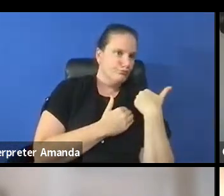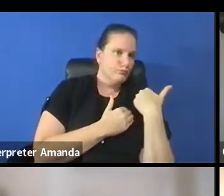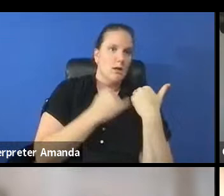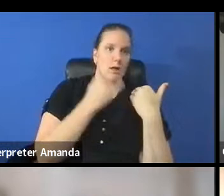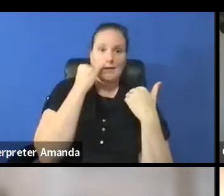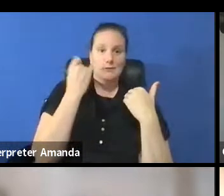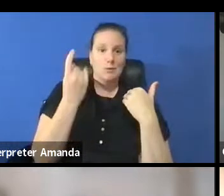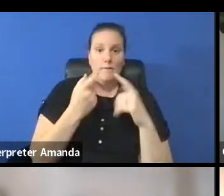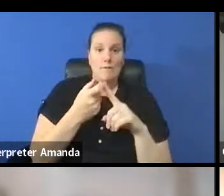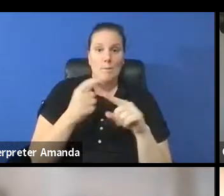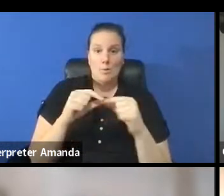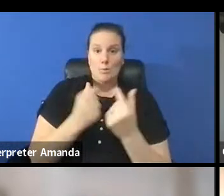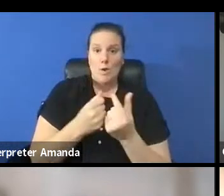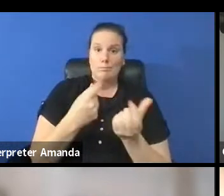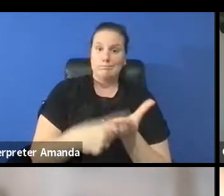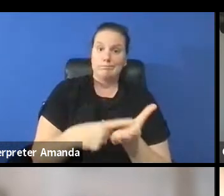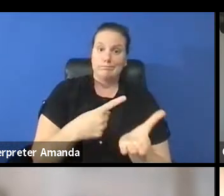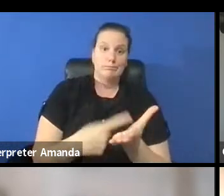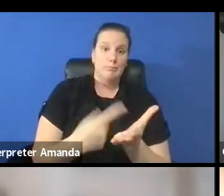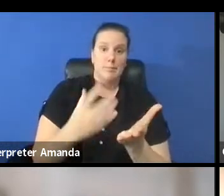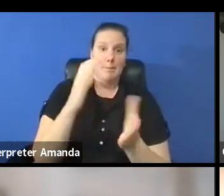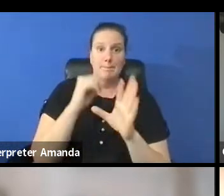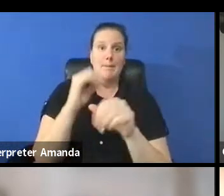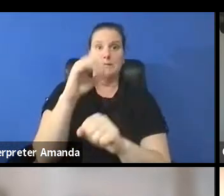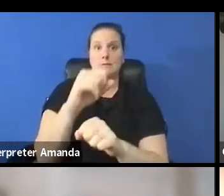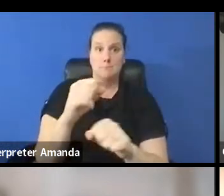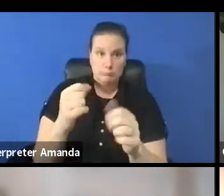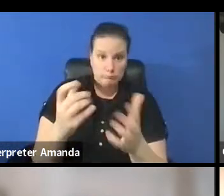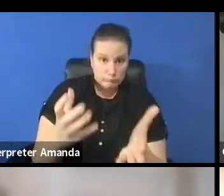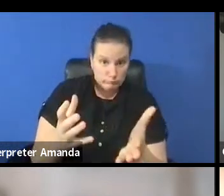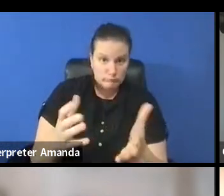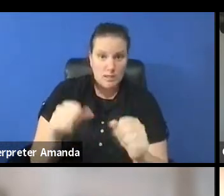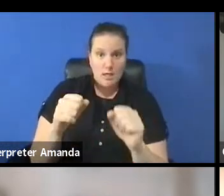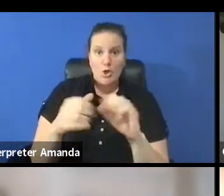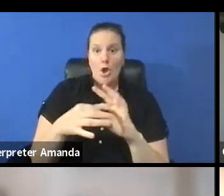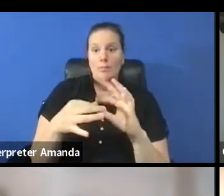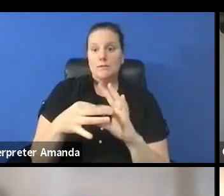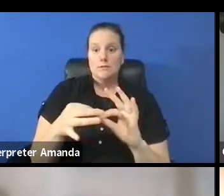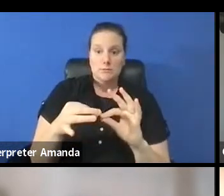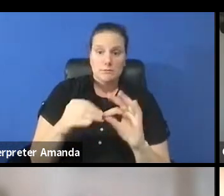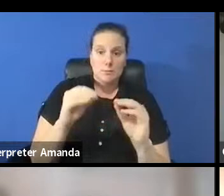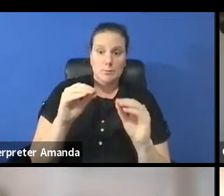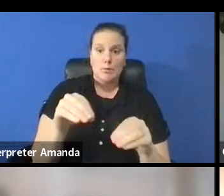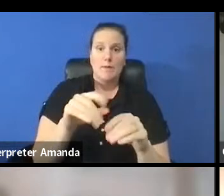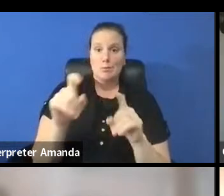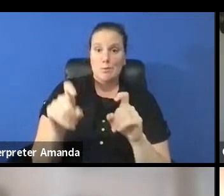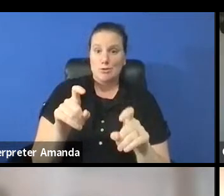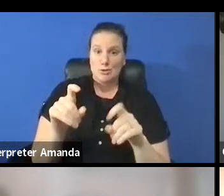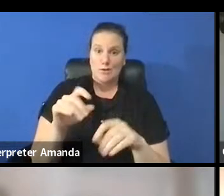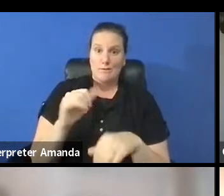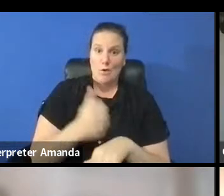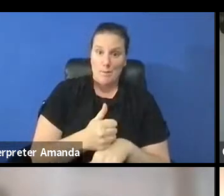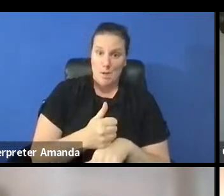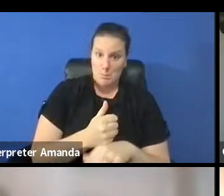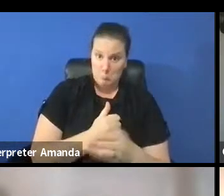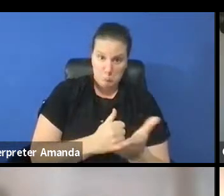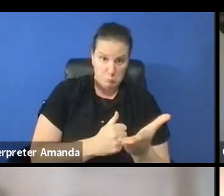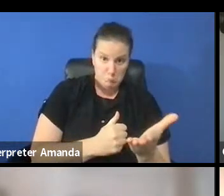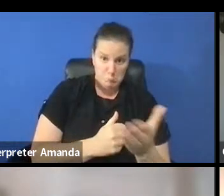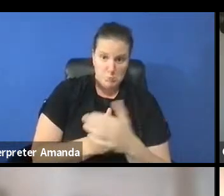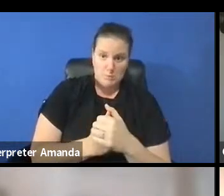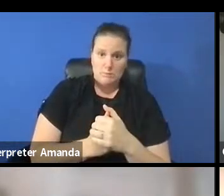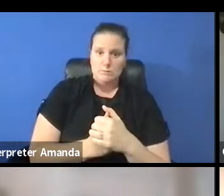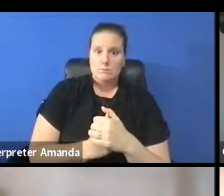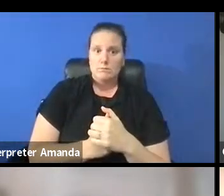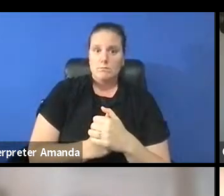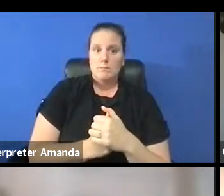from my group want to speak up on anything I might have missed, but I try to take the comments and put them into the question format. I think one